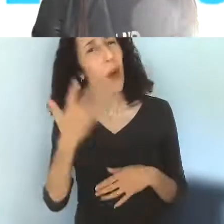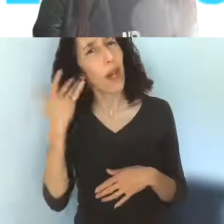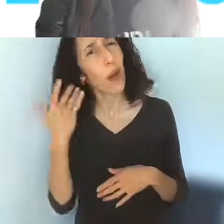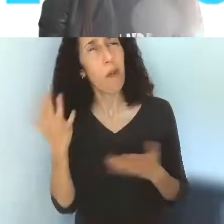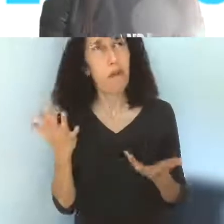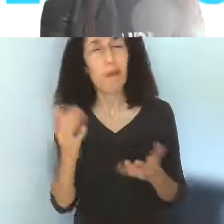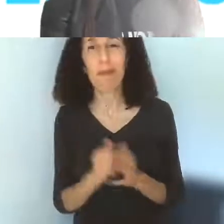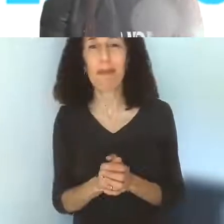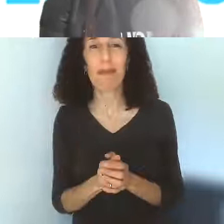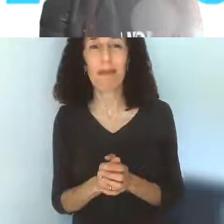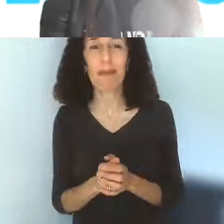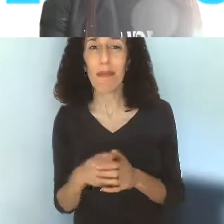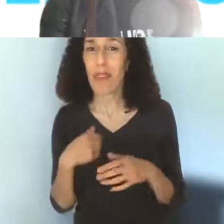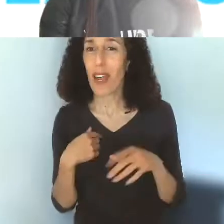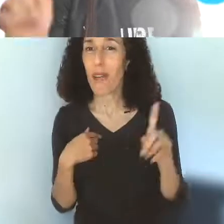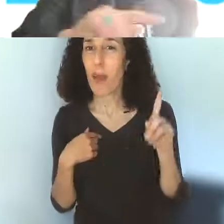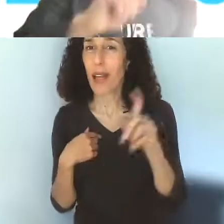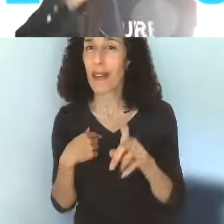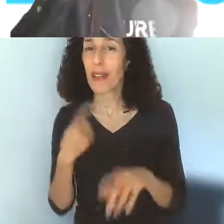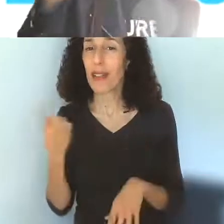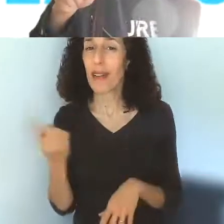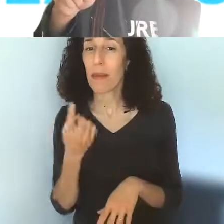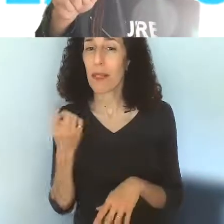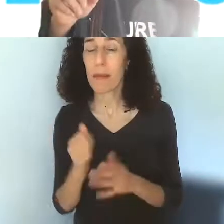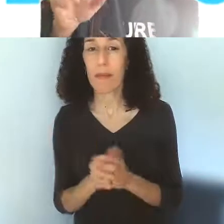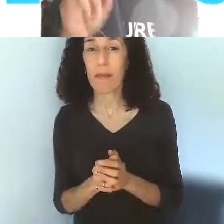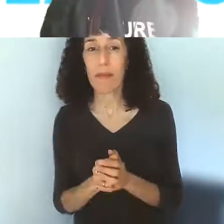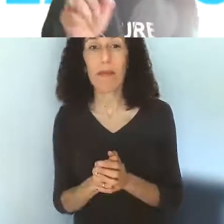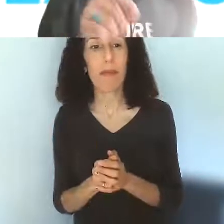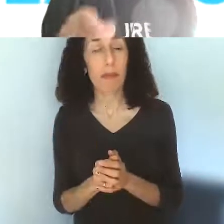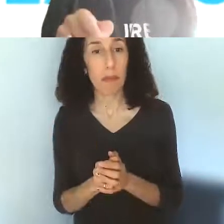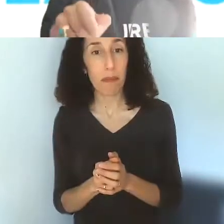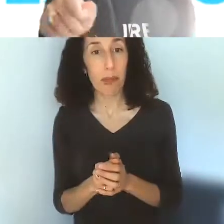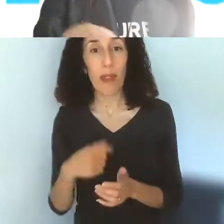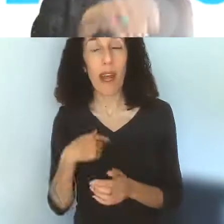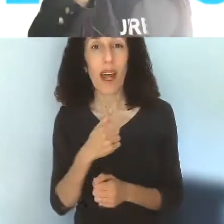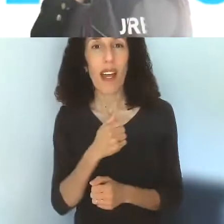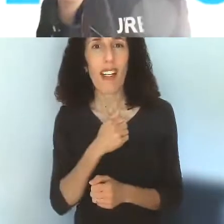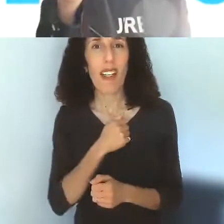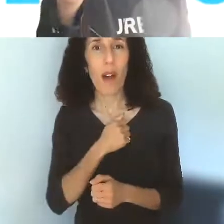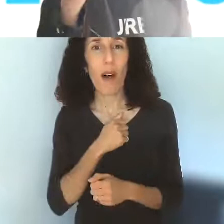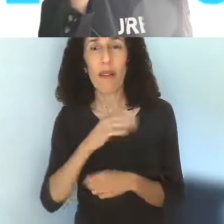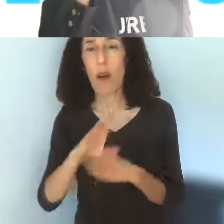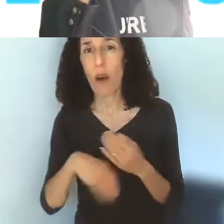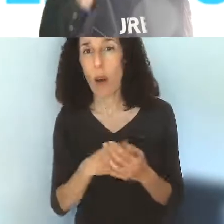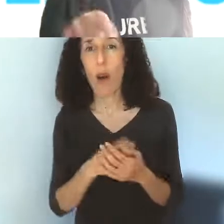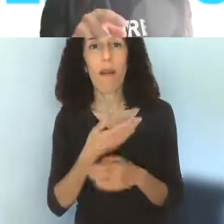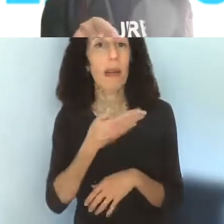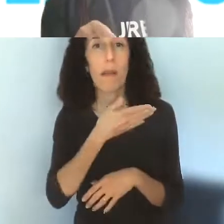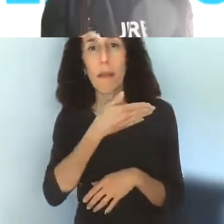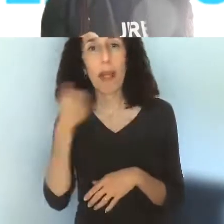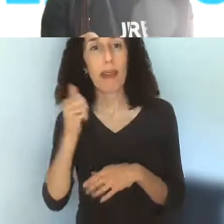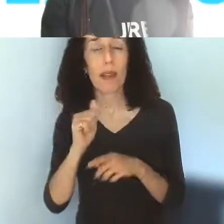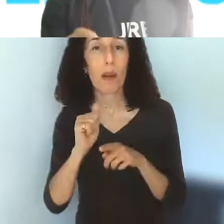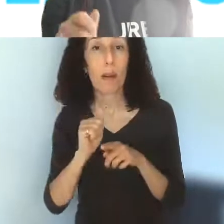Dean Roberts, I have to ask though, I absolutely love all the best practices that I've seen for